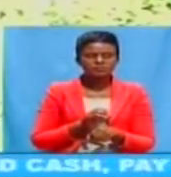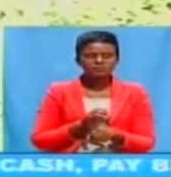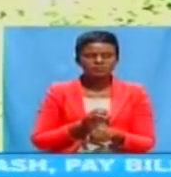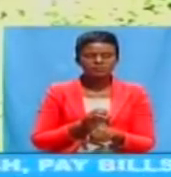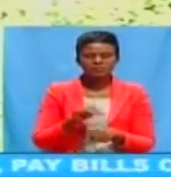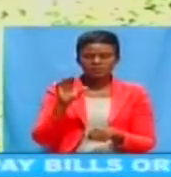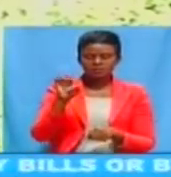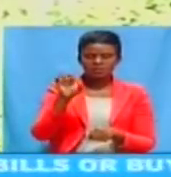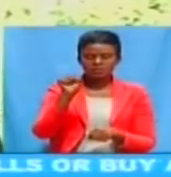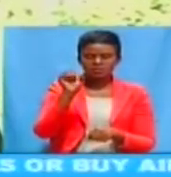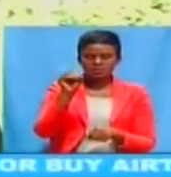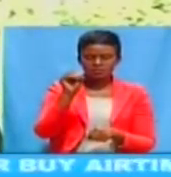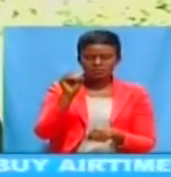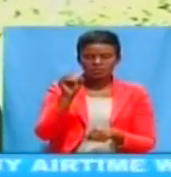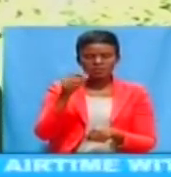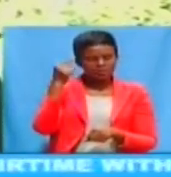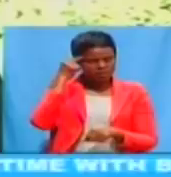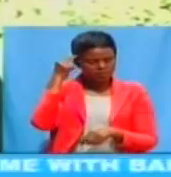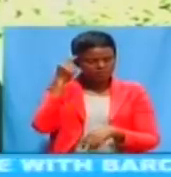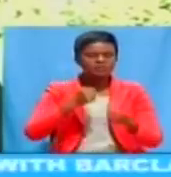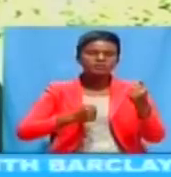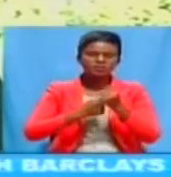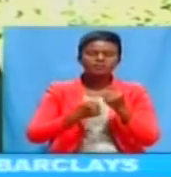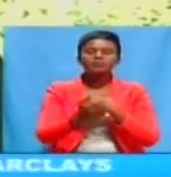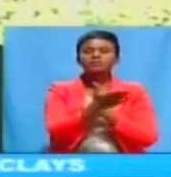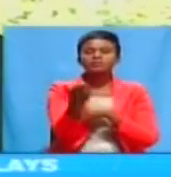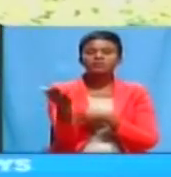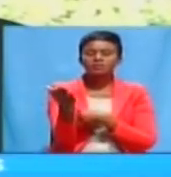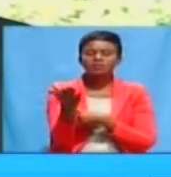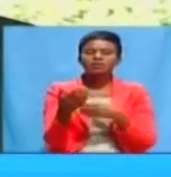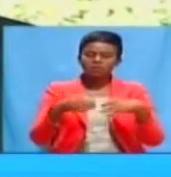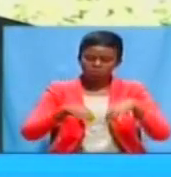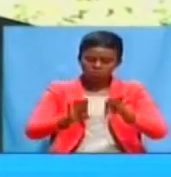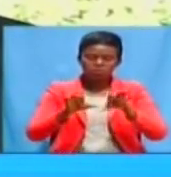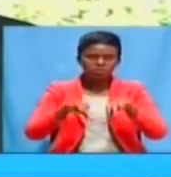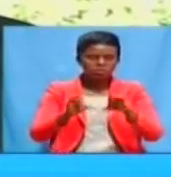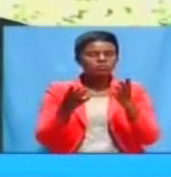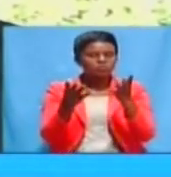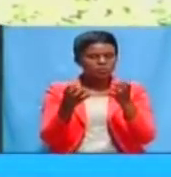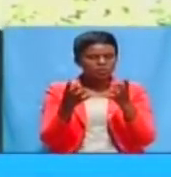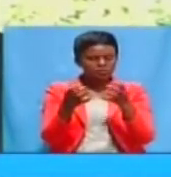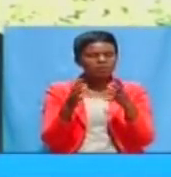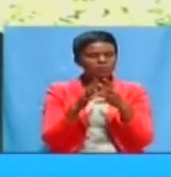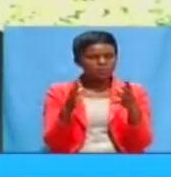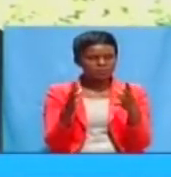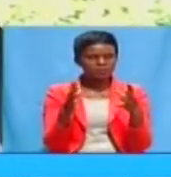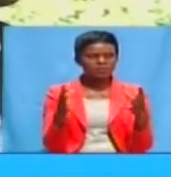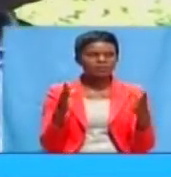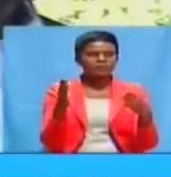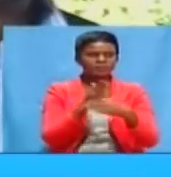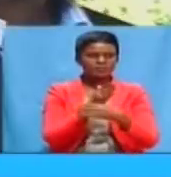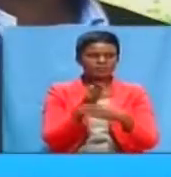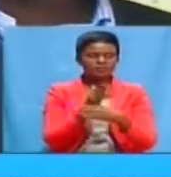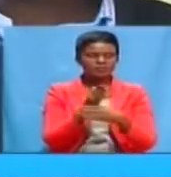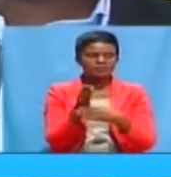as ESCO through government to support them. One, to continue to expand the pontoon business.